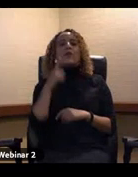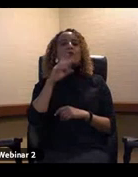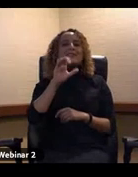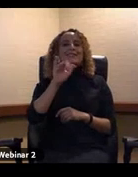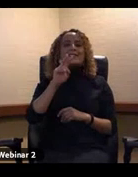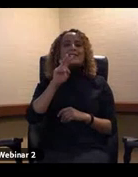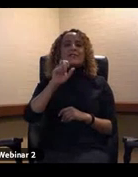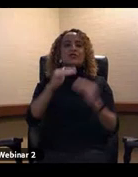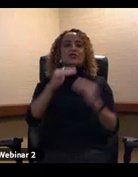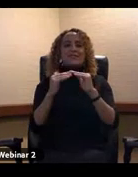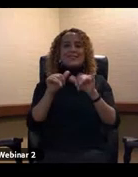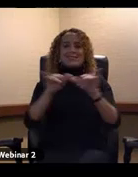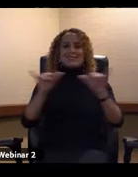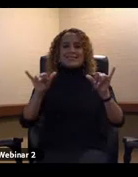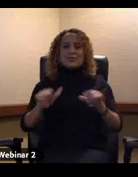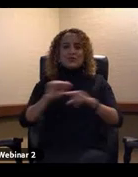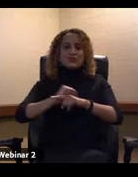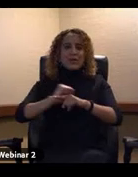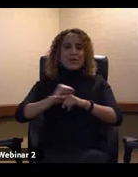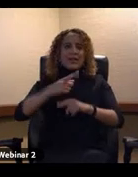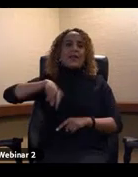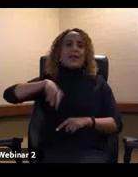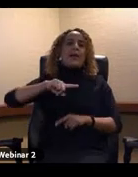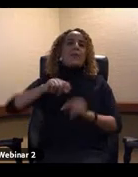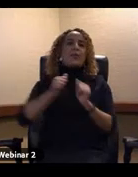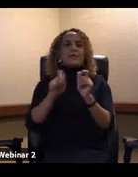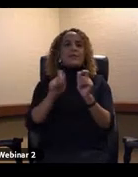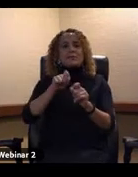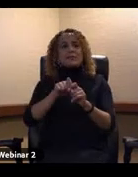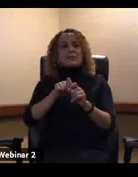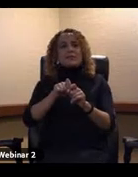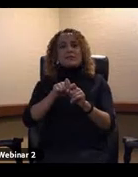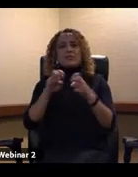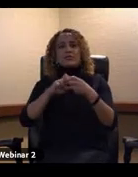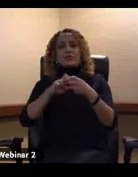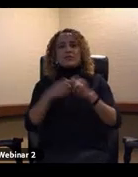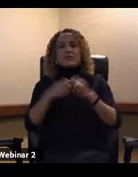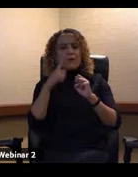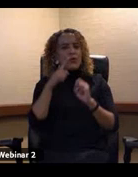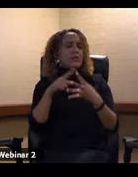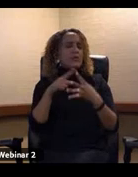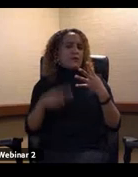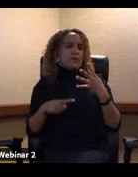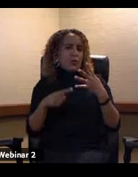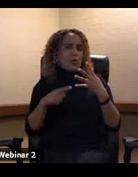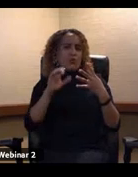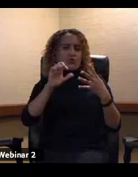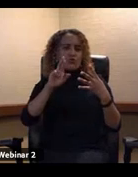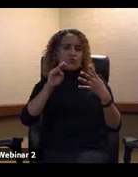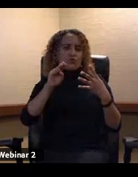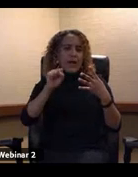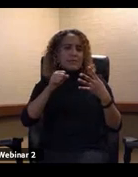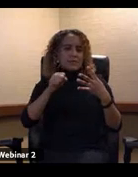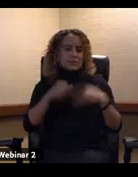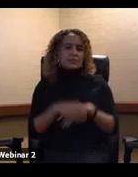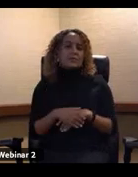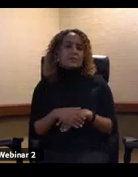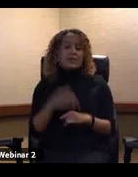civil justice system response by training them about the needs and specific issues faced by victims of these 4 crimes from underserved